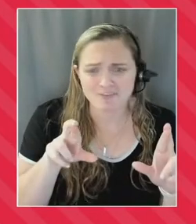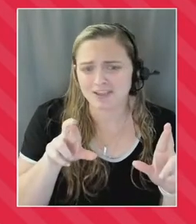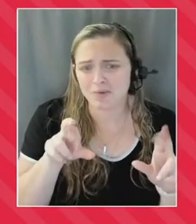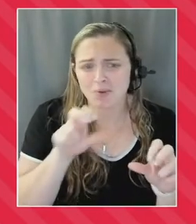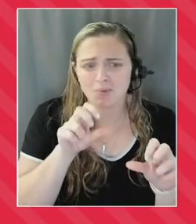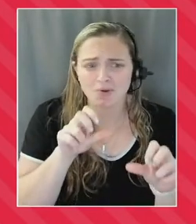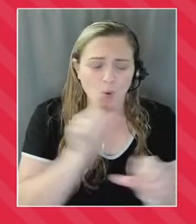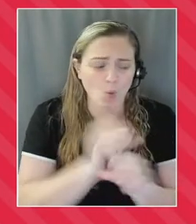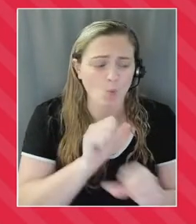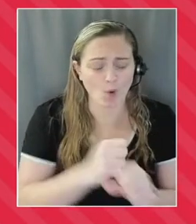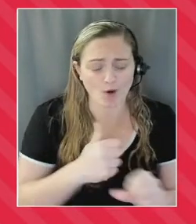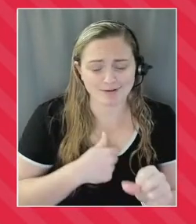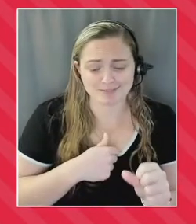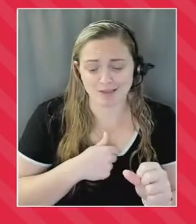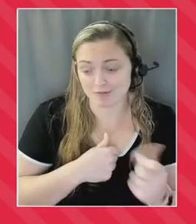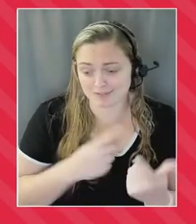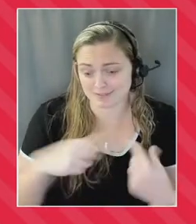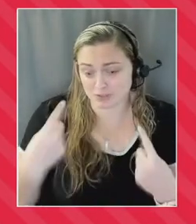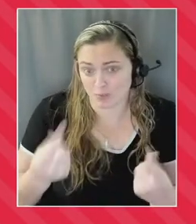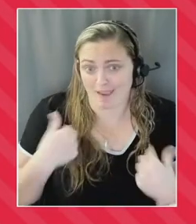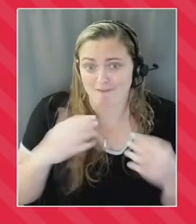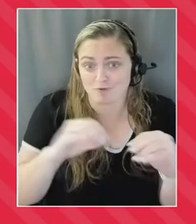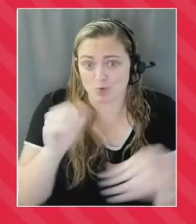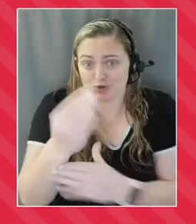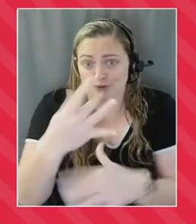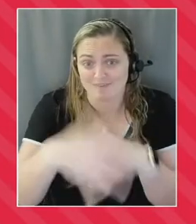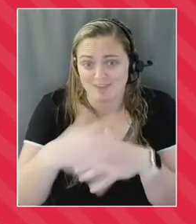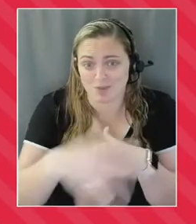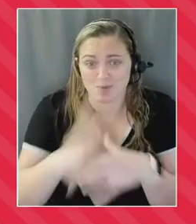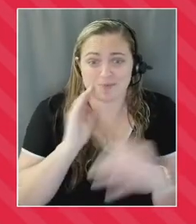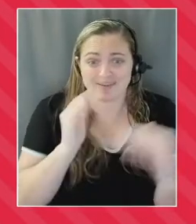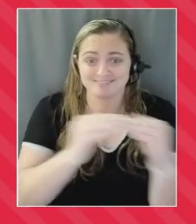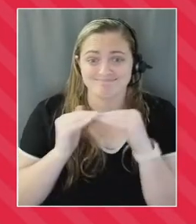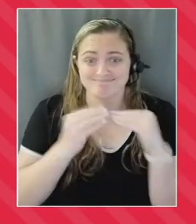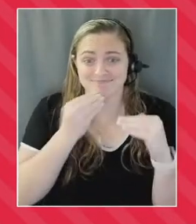job. Right? Exactly. That's the goal, ultimately. Well,